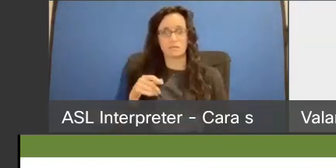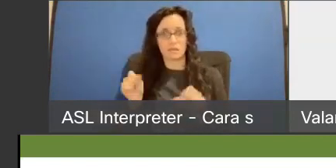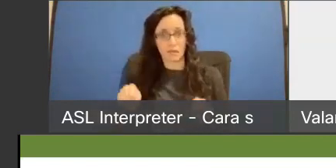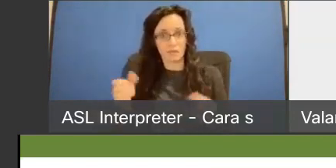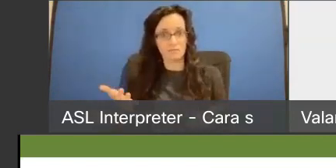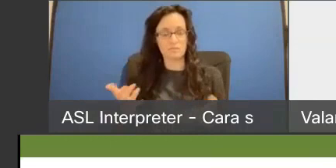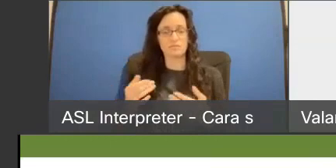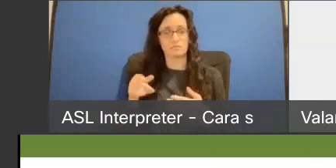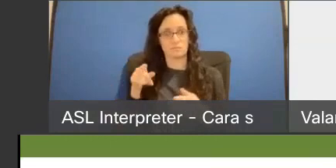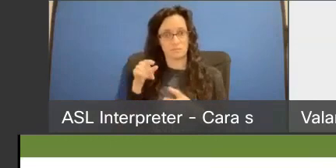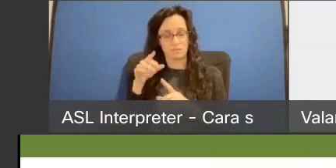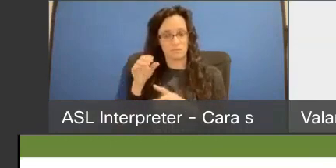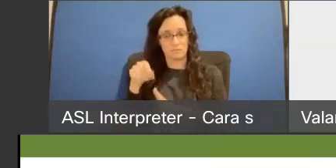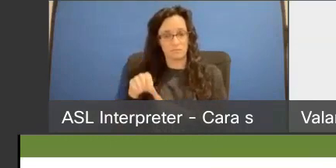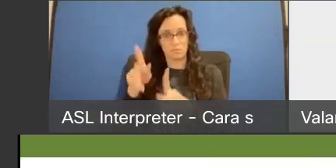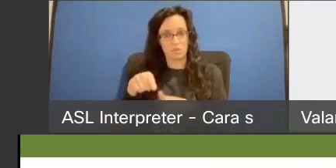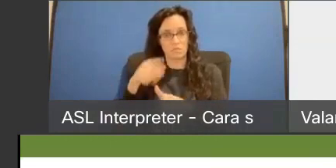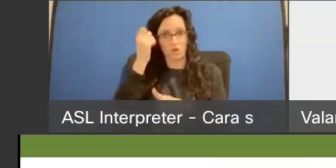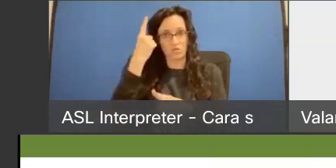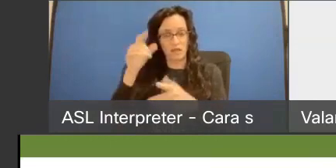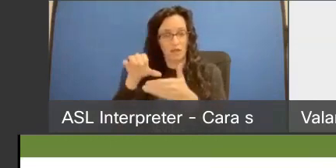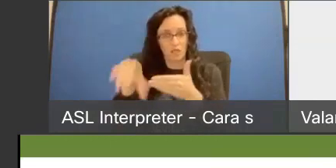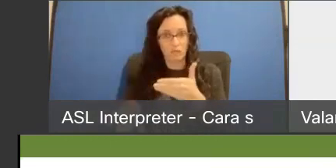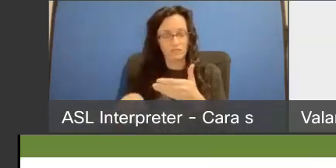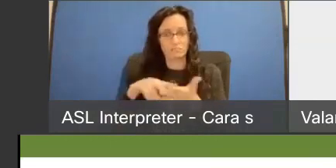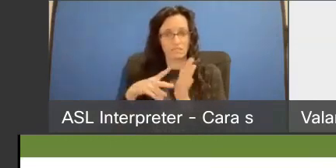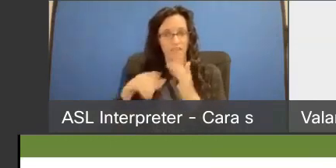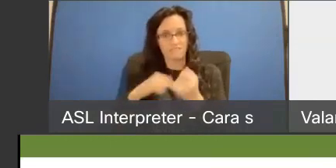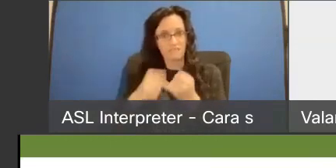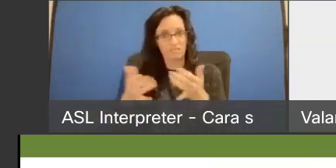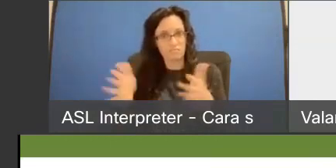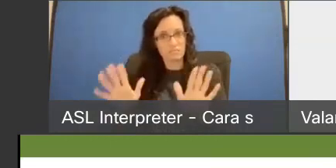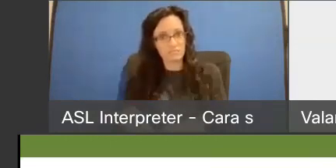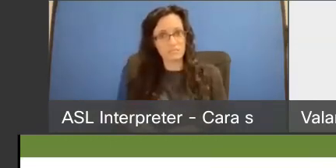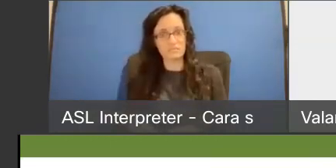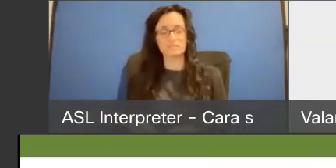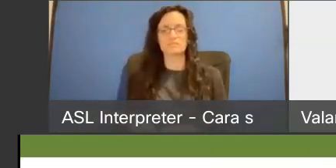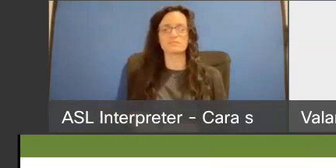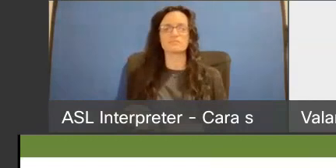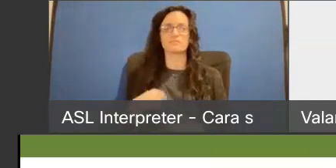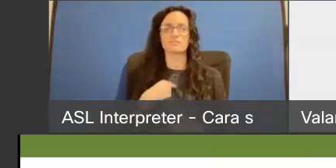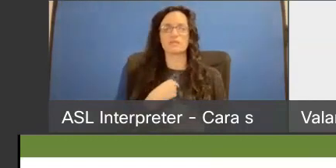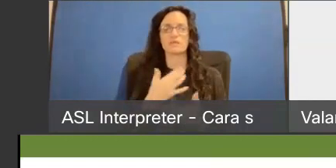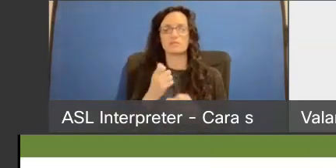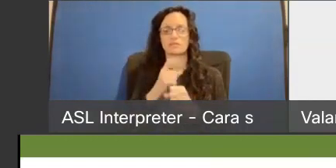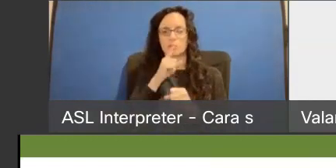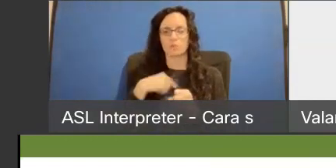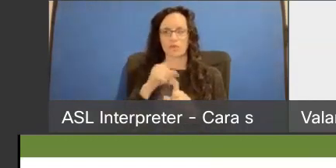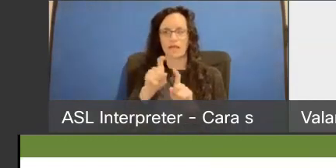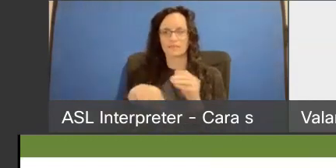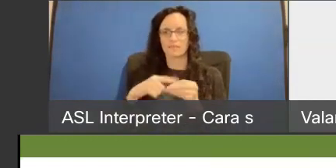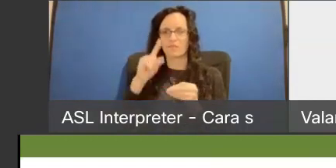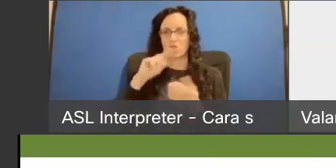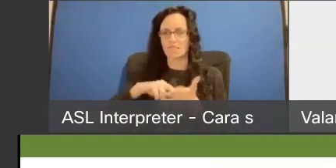they're talking about, right? So we want to make sure we're asking about their intent. Are they planning? And actually,